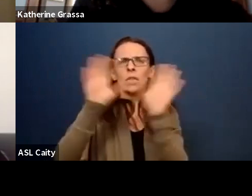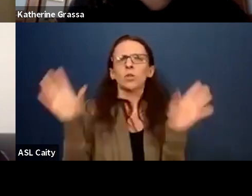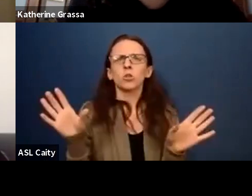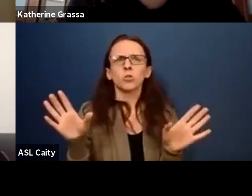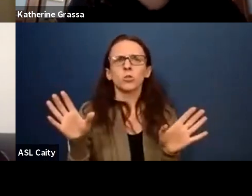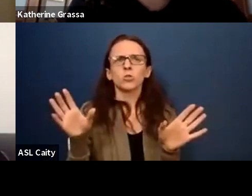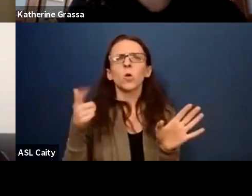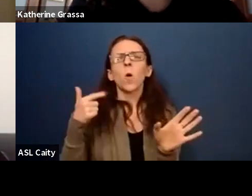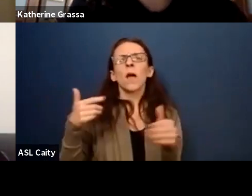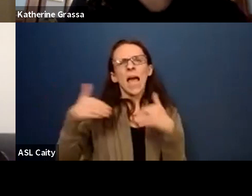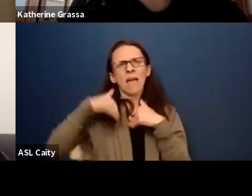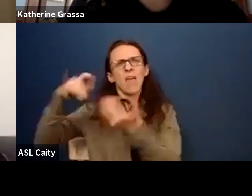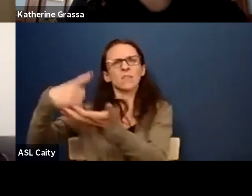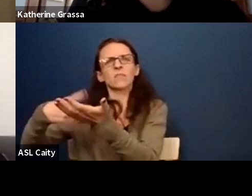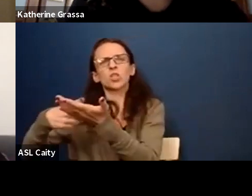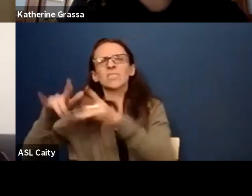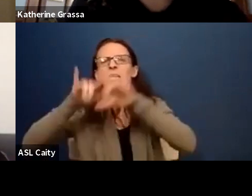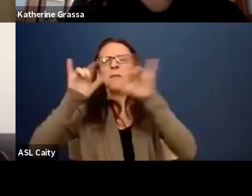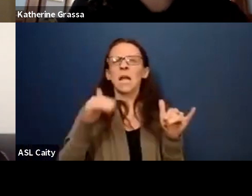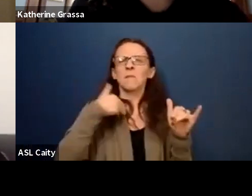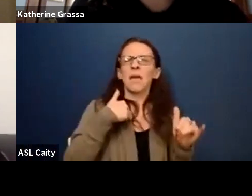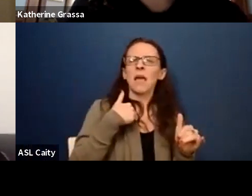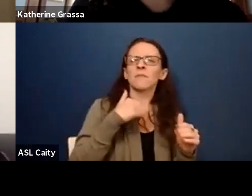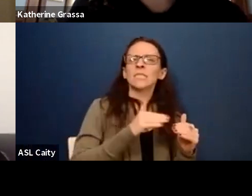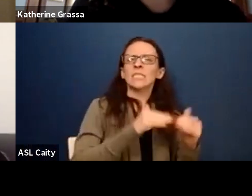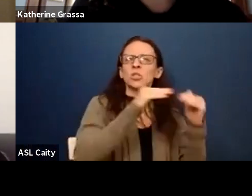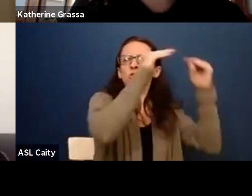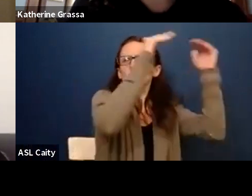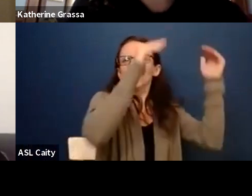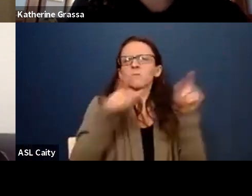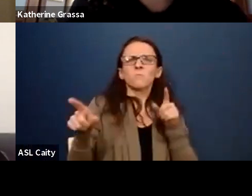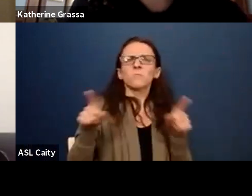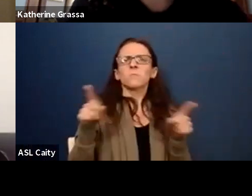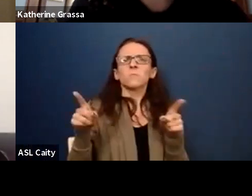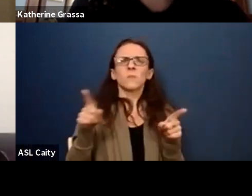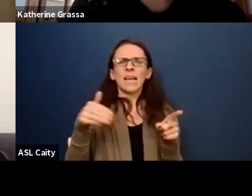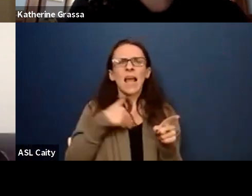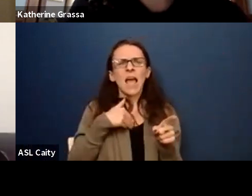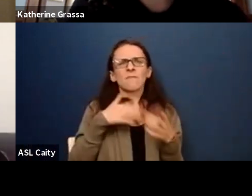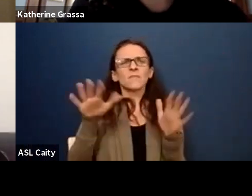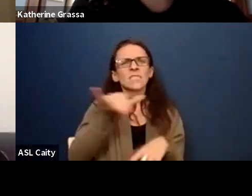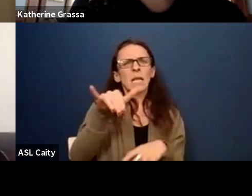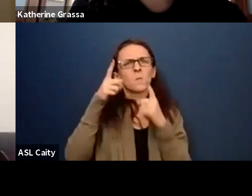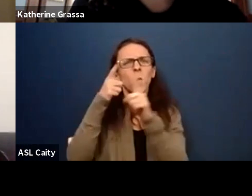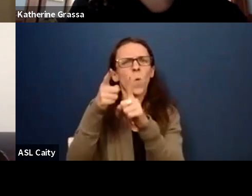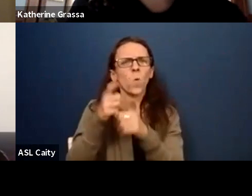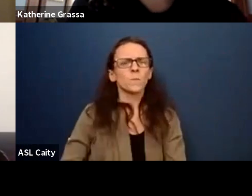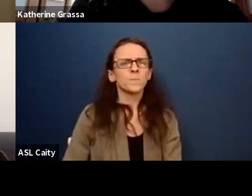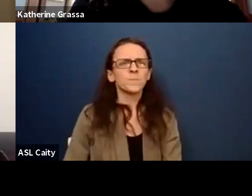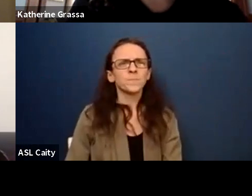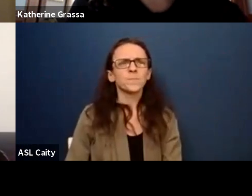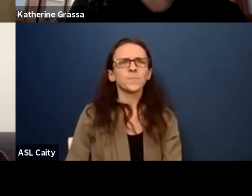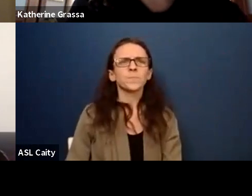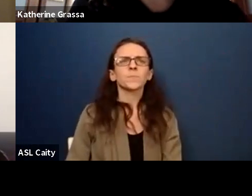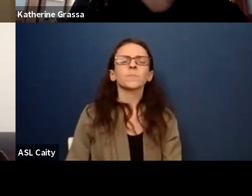to create this these tiers that are trying to achieve the same goal. I do think that